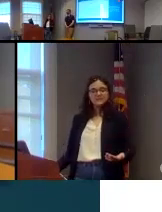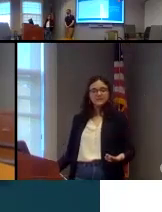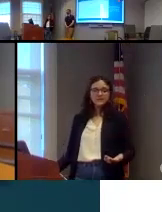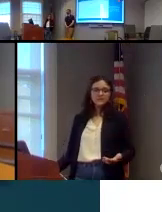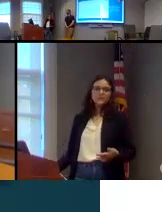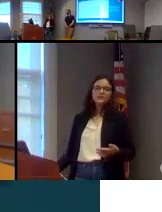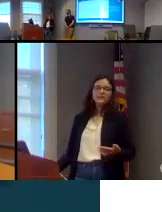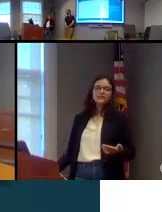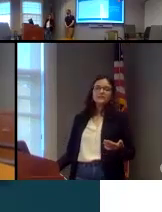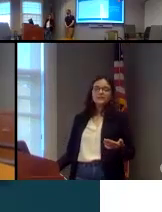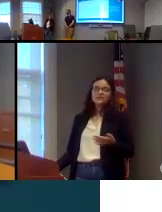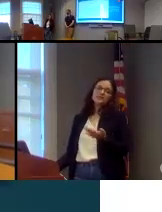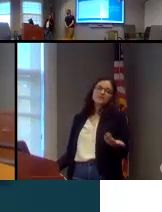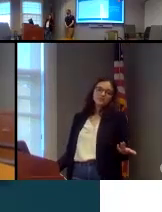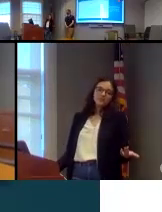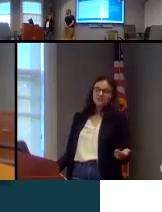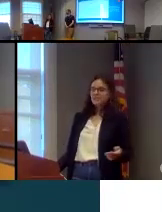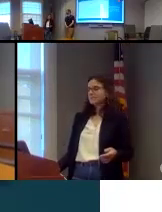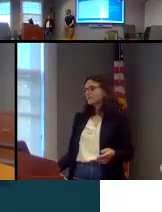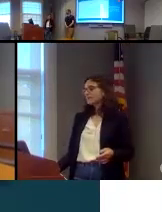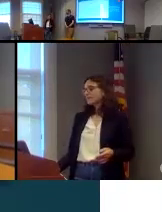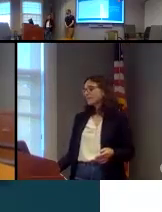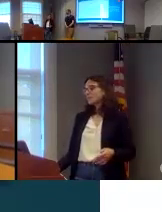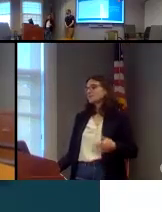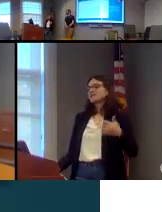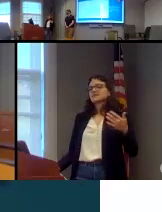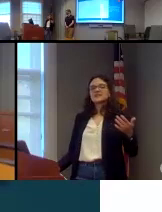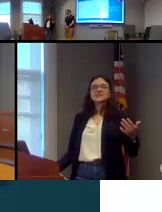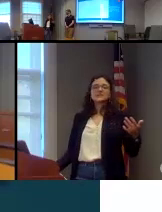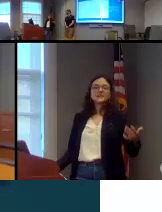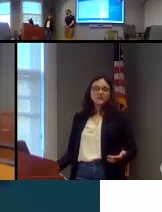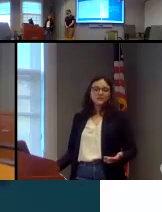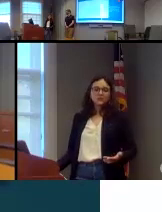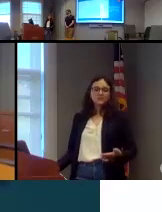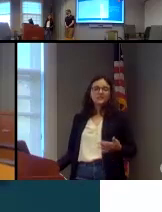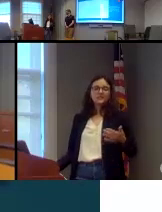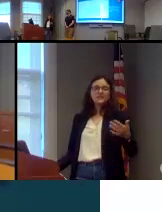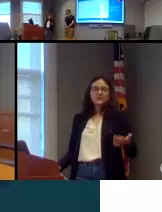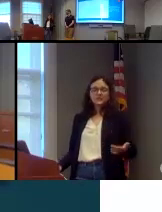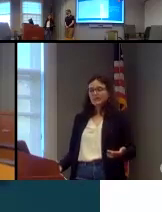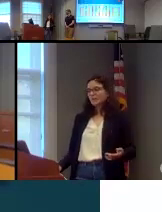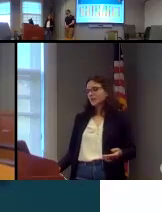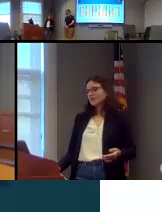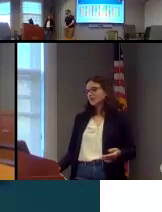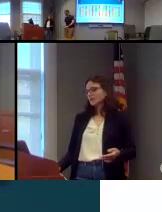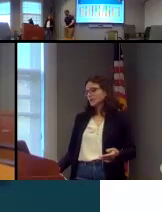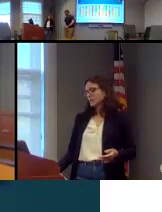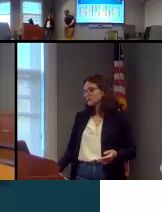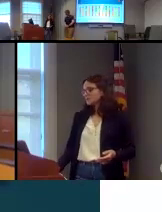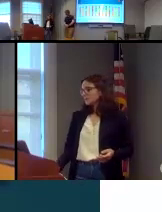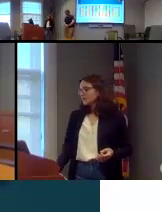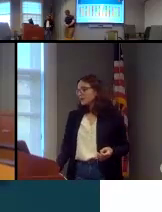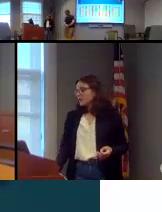and verify the information, we would have a misrepresentation of our data. So this is an indication of how we approached it and how thoroughly